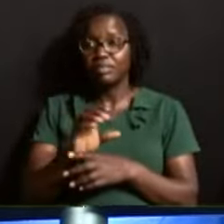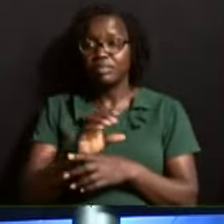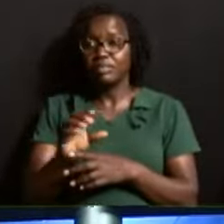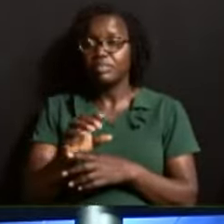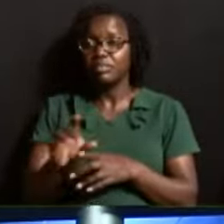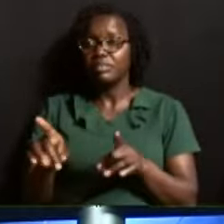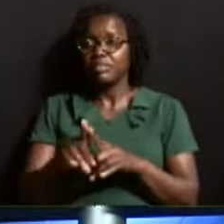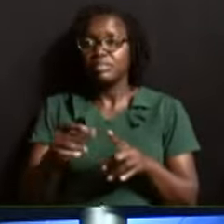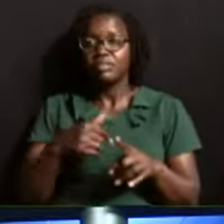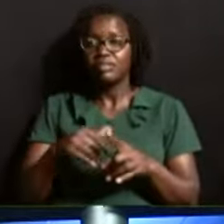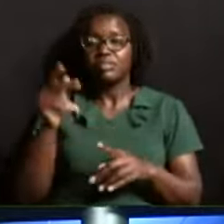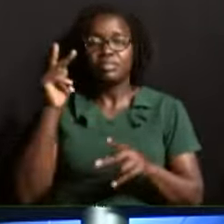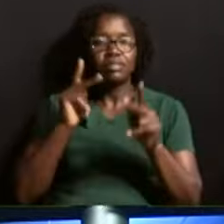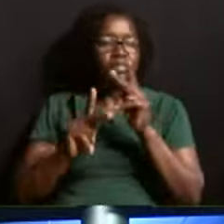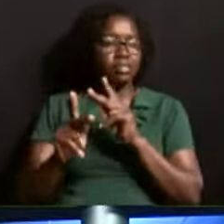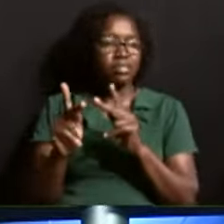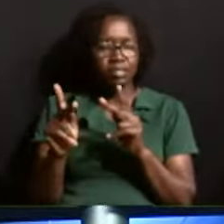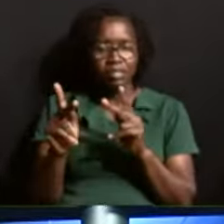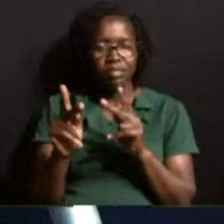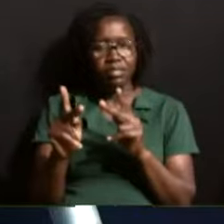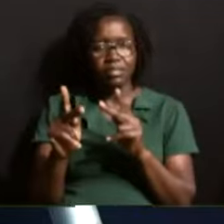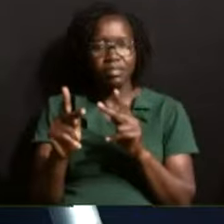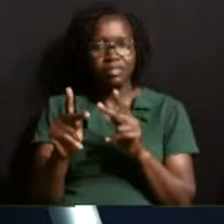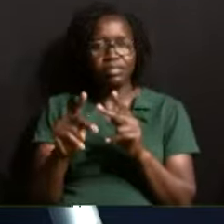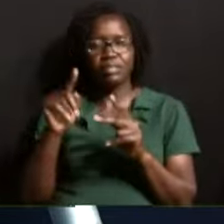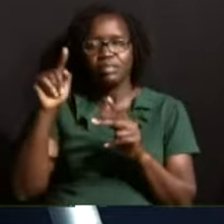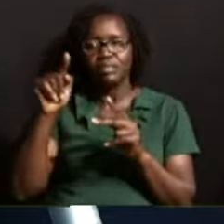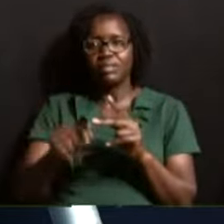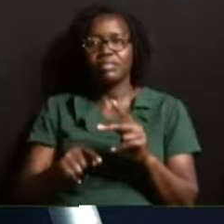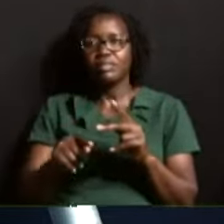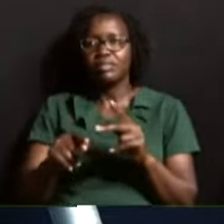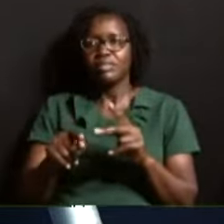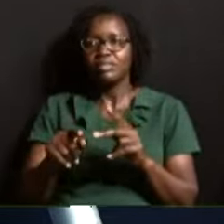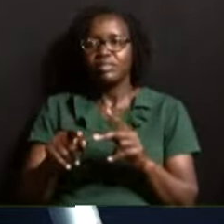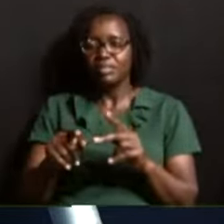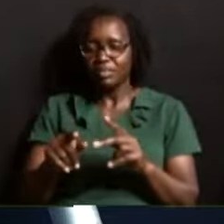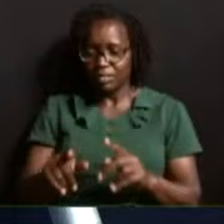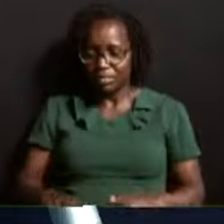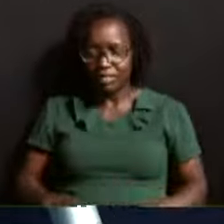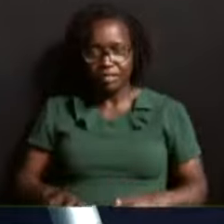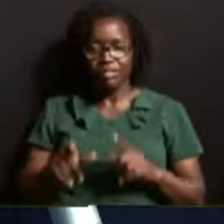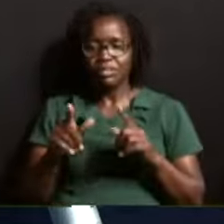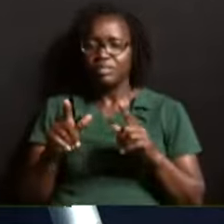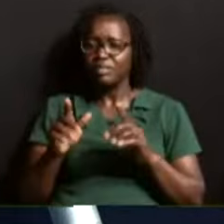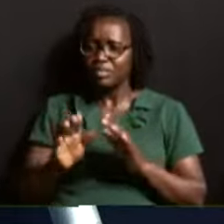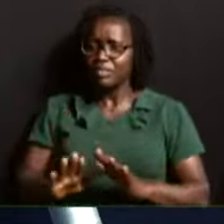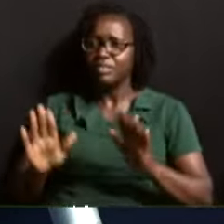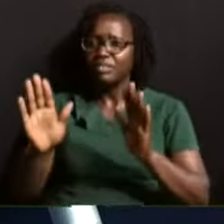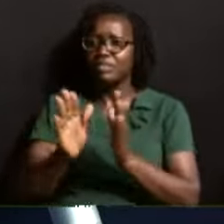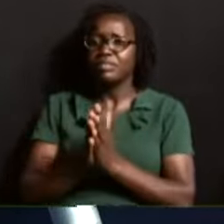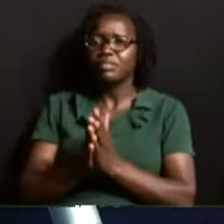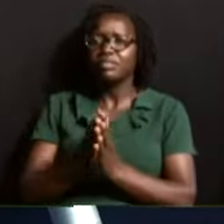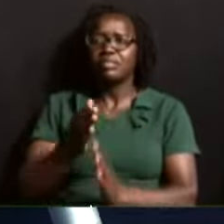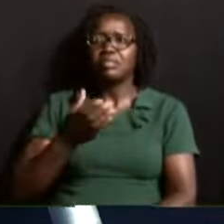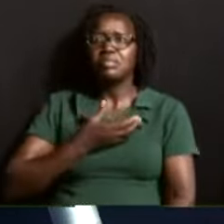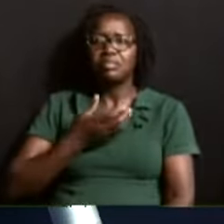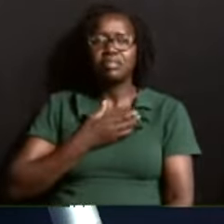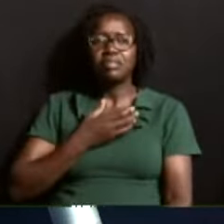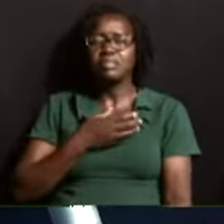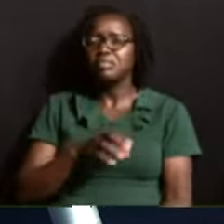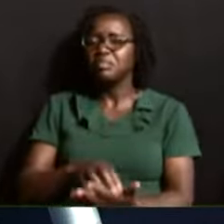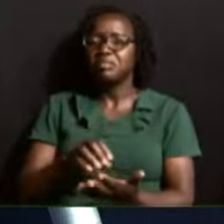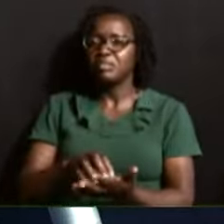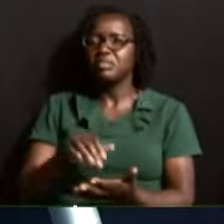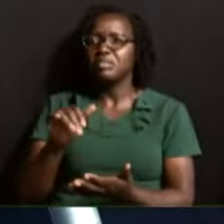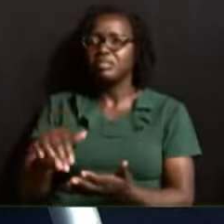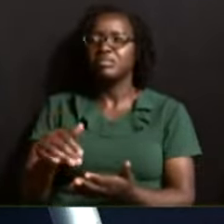as our professions. You cannot leave this to your own concoctions and hope that you will